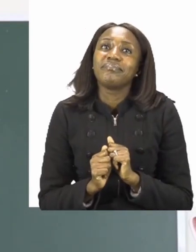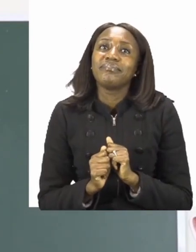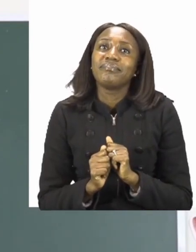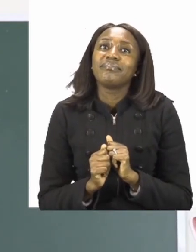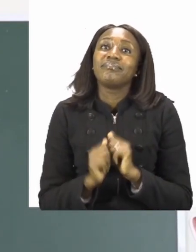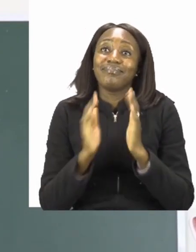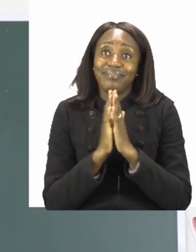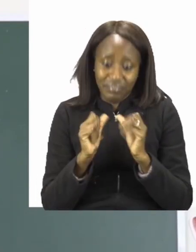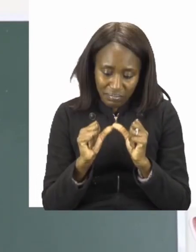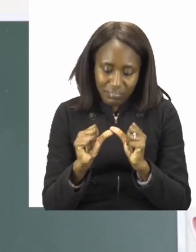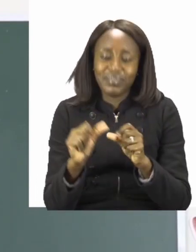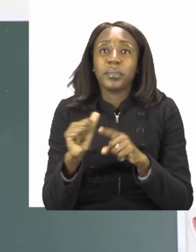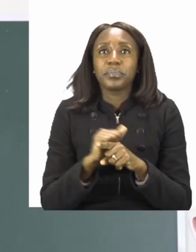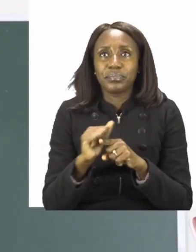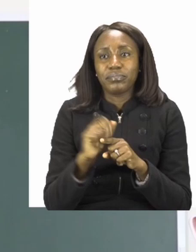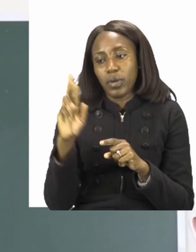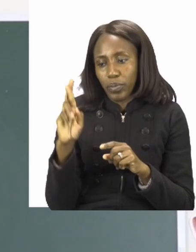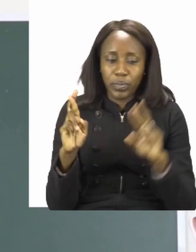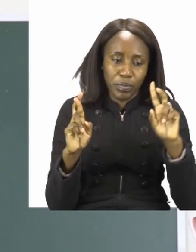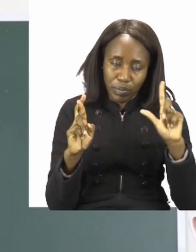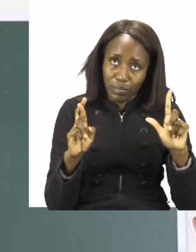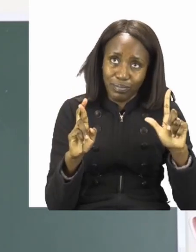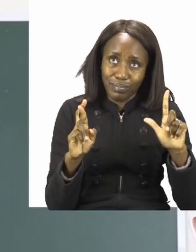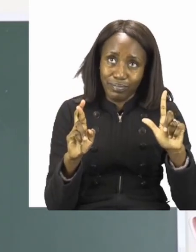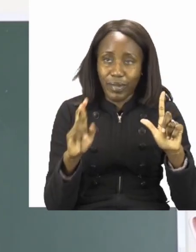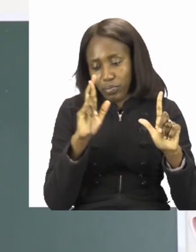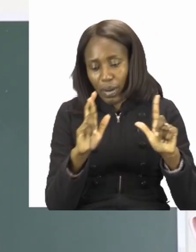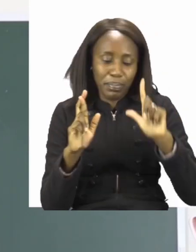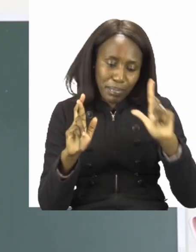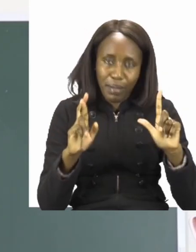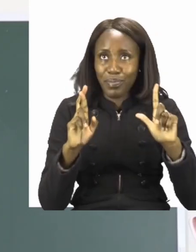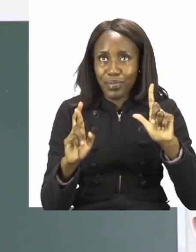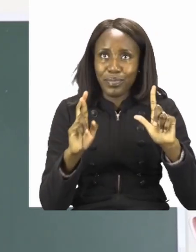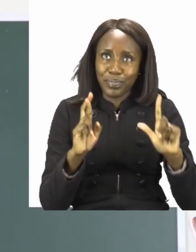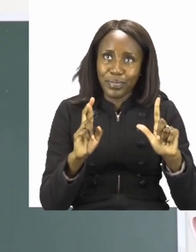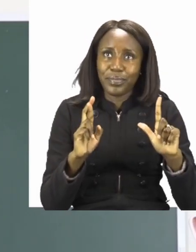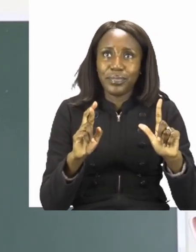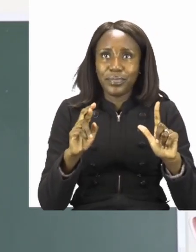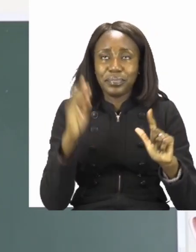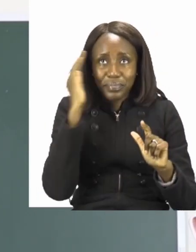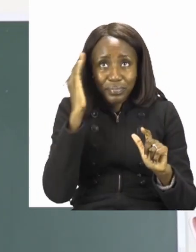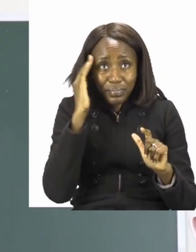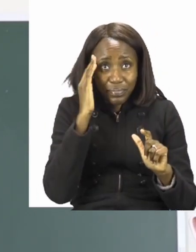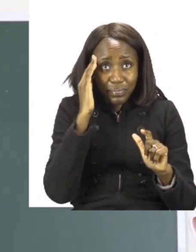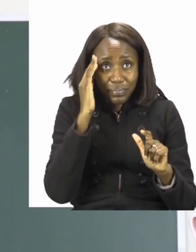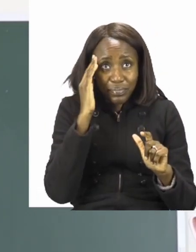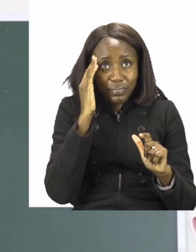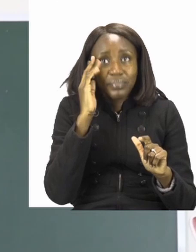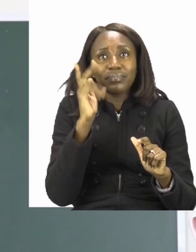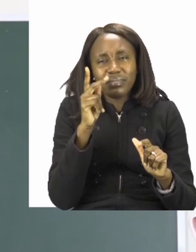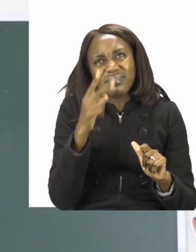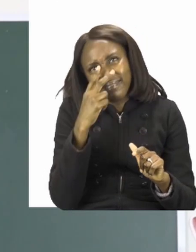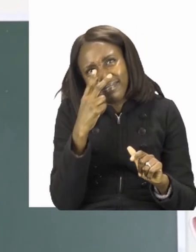to continue practicing your right and your left sides, and then when you're done with that, you can go back into your